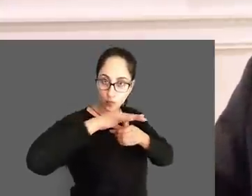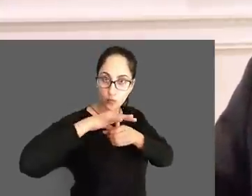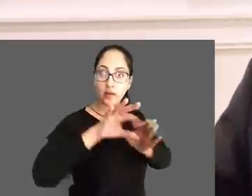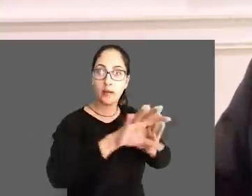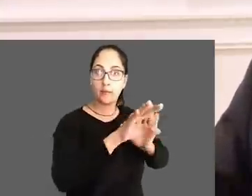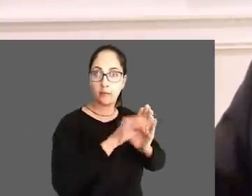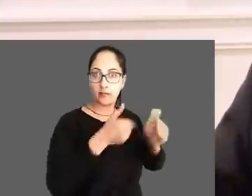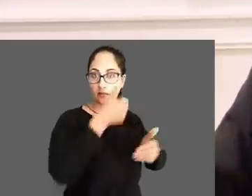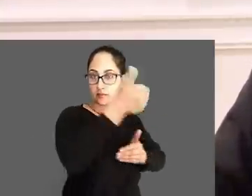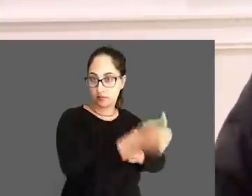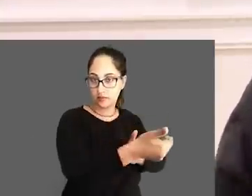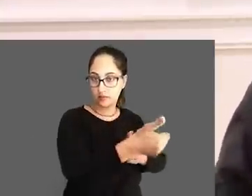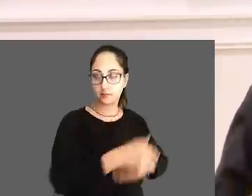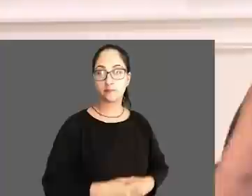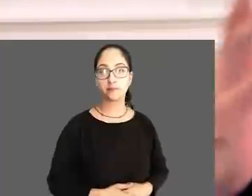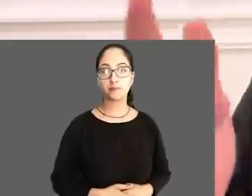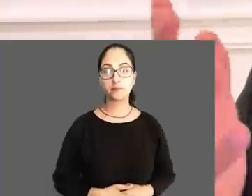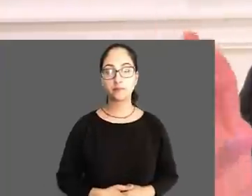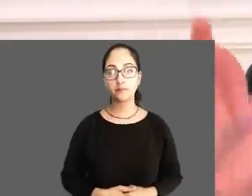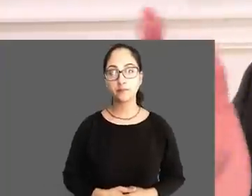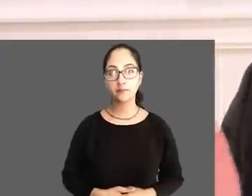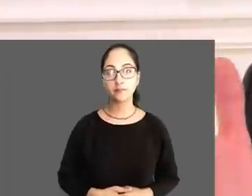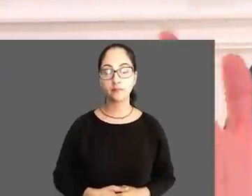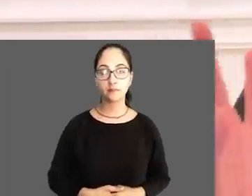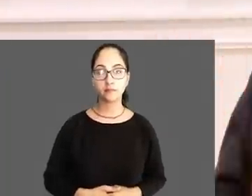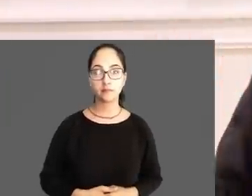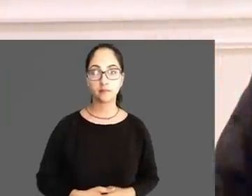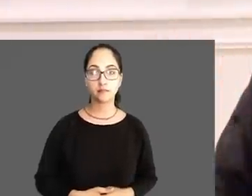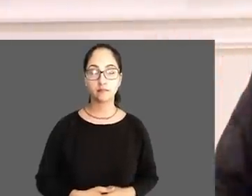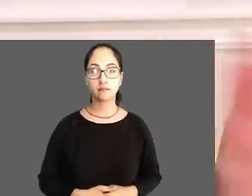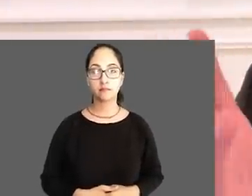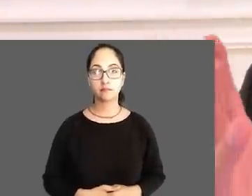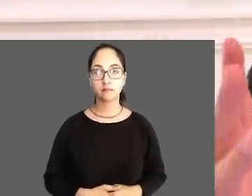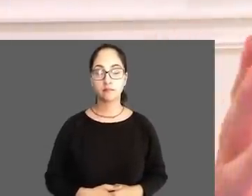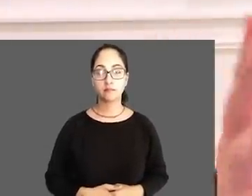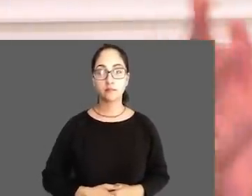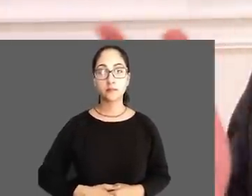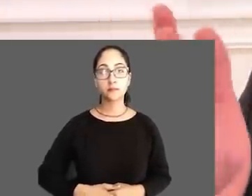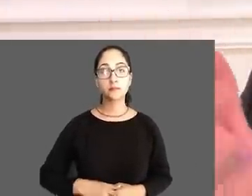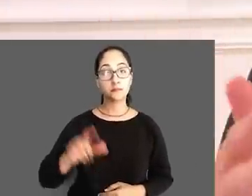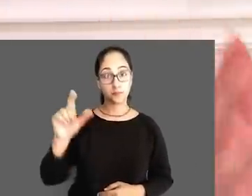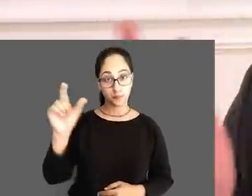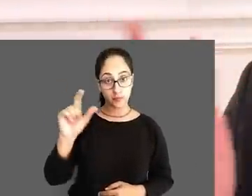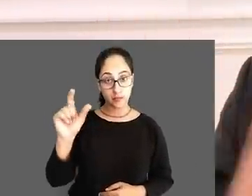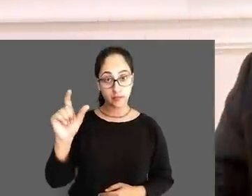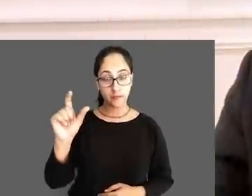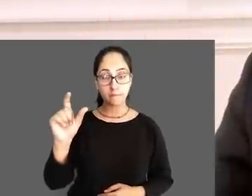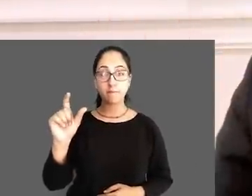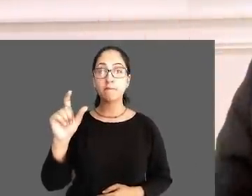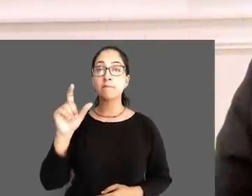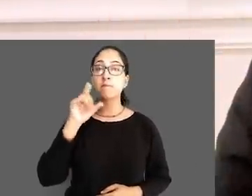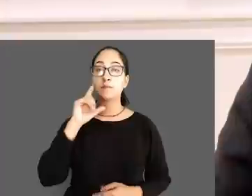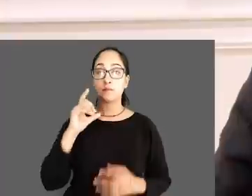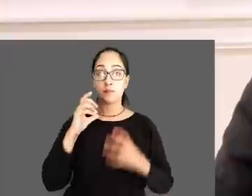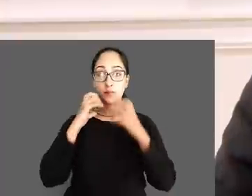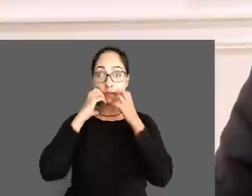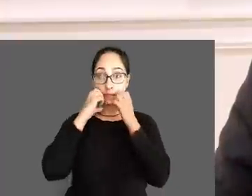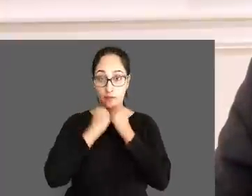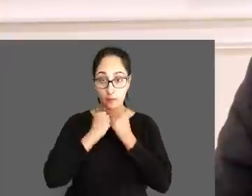temporal or worldly matters and spiritual or religious matters. In Islam, the two, deen and dunya, are considered